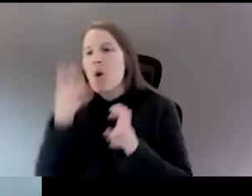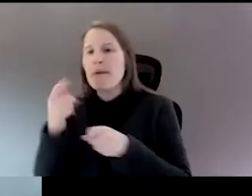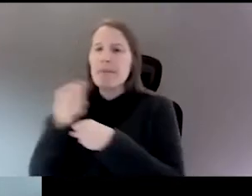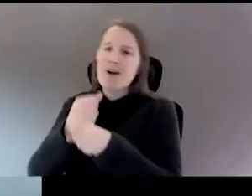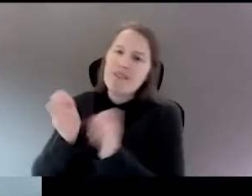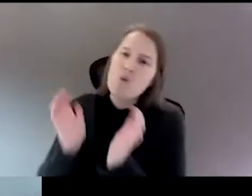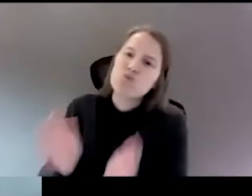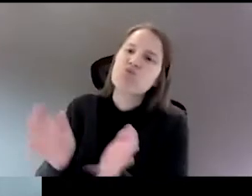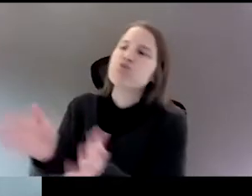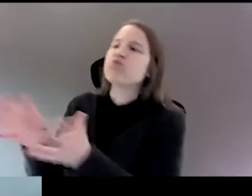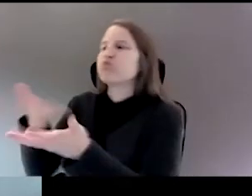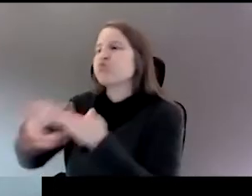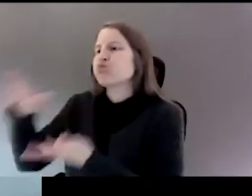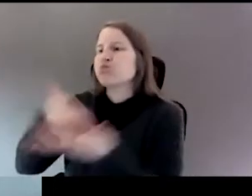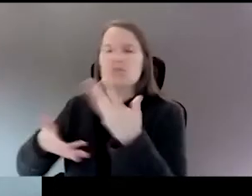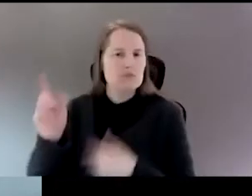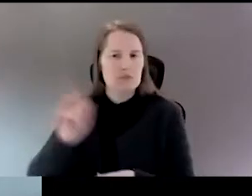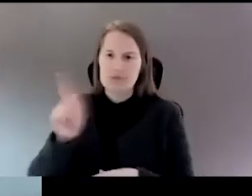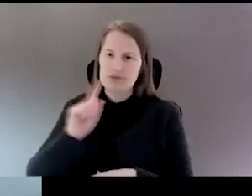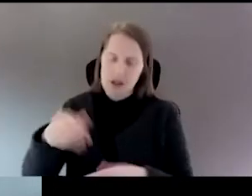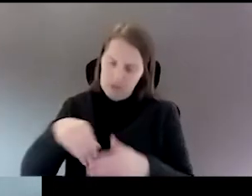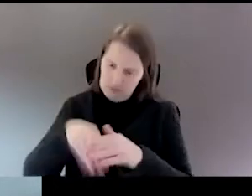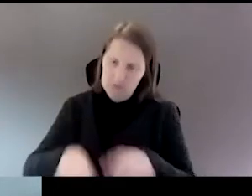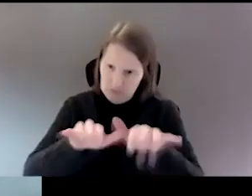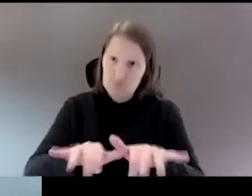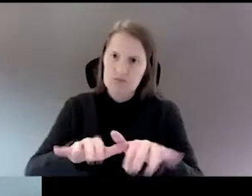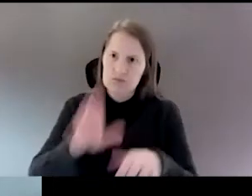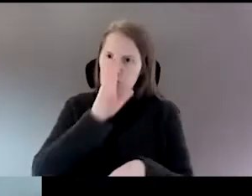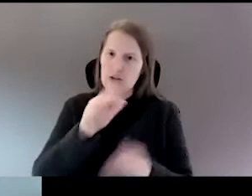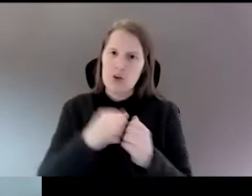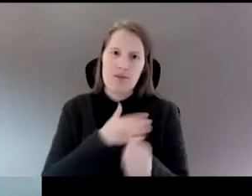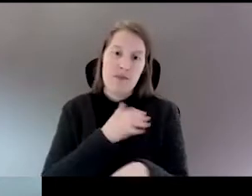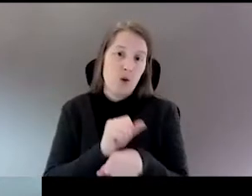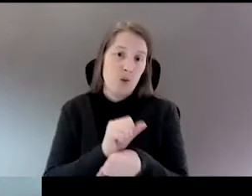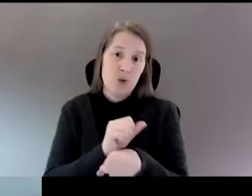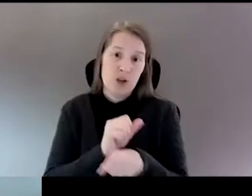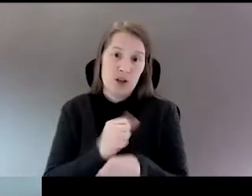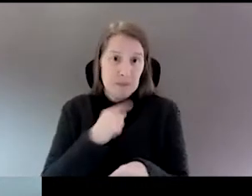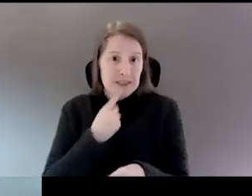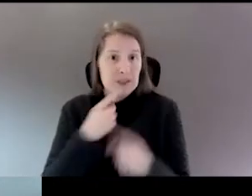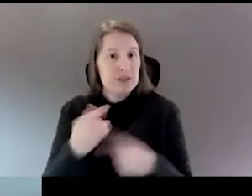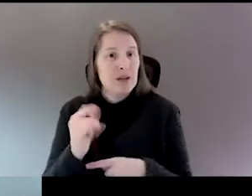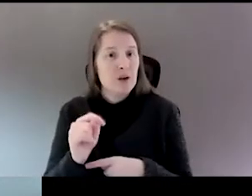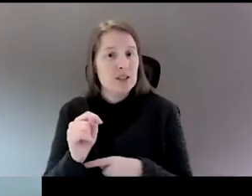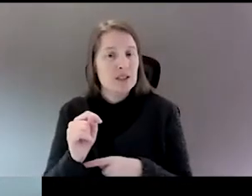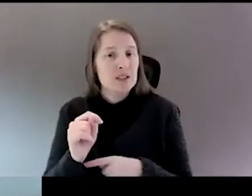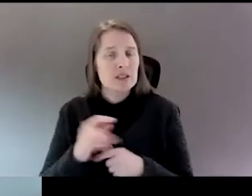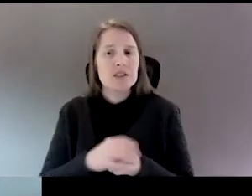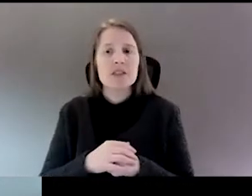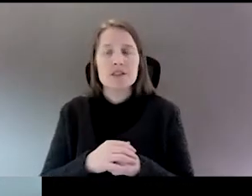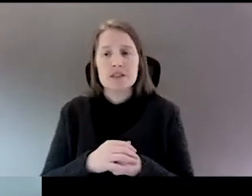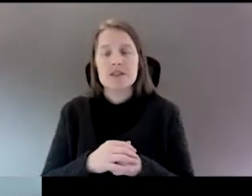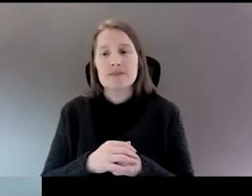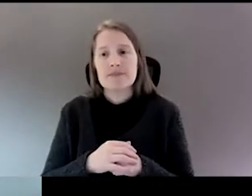coffee. I'm sitting here and I'm directed what I do because I'm serious about it. So,